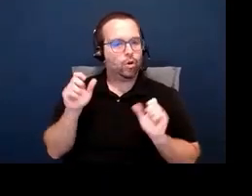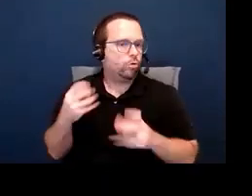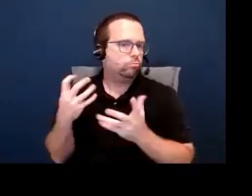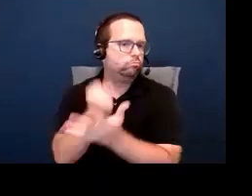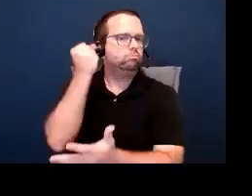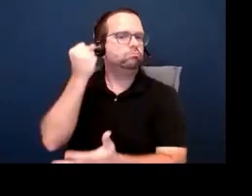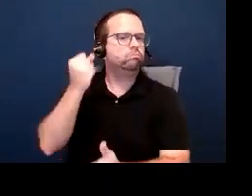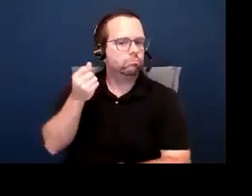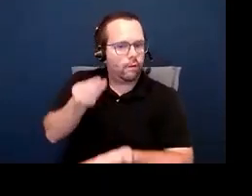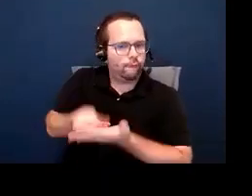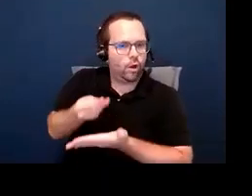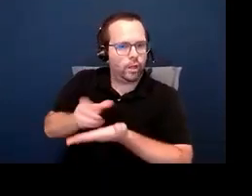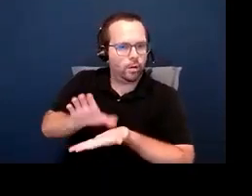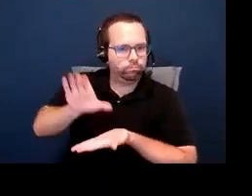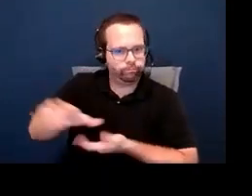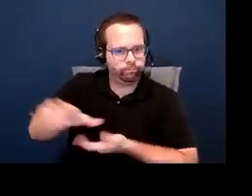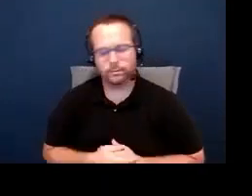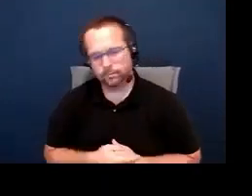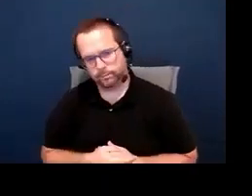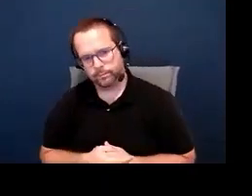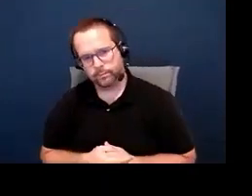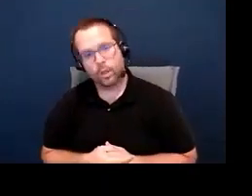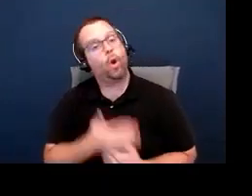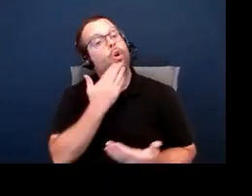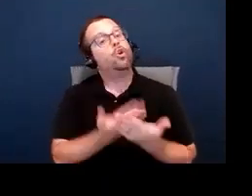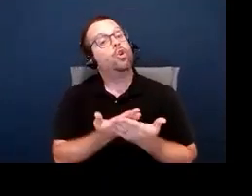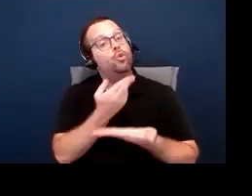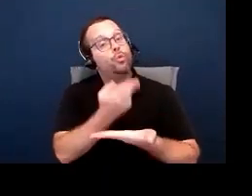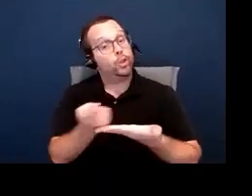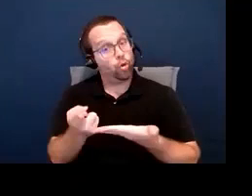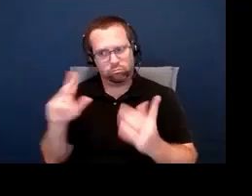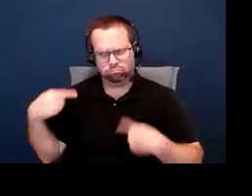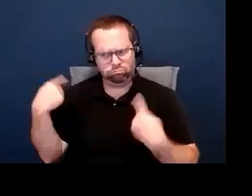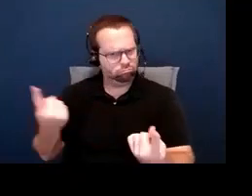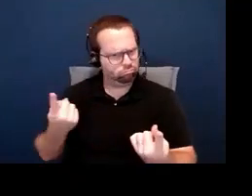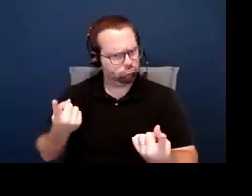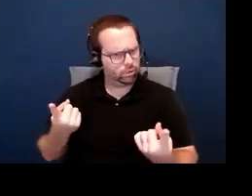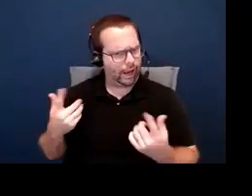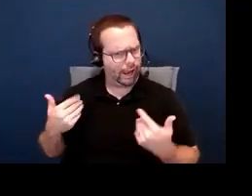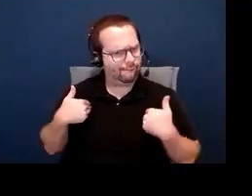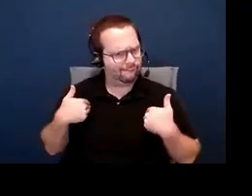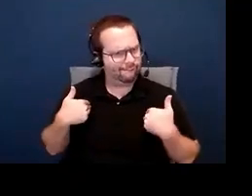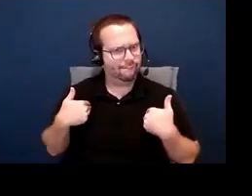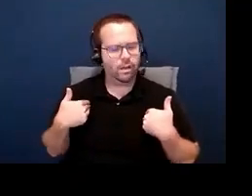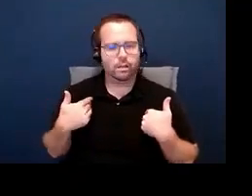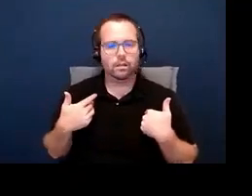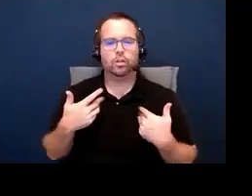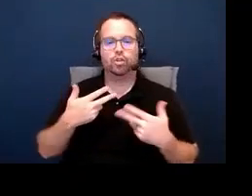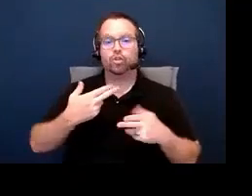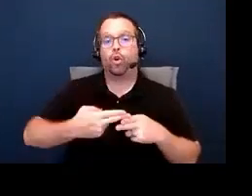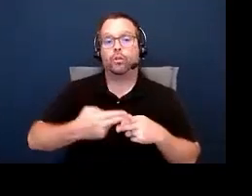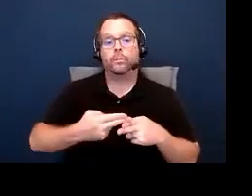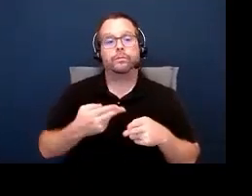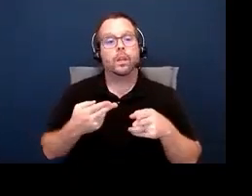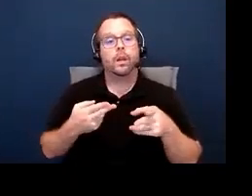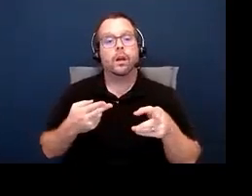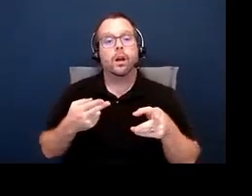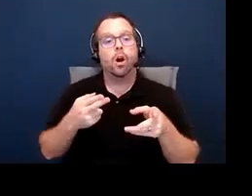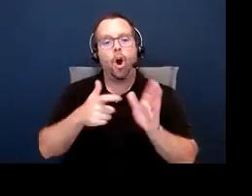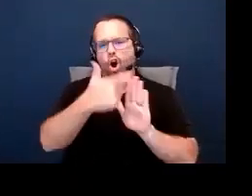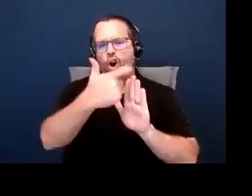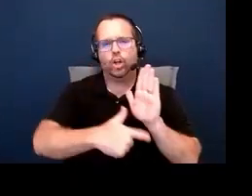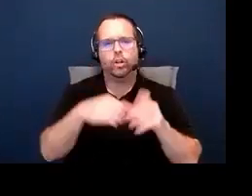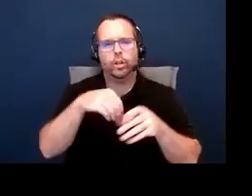A good resource that's been around for a while, and I still refer people to this, is an article from the Social Science